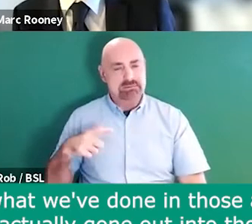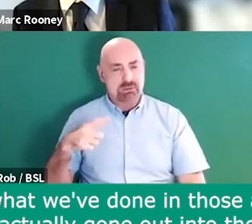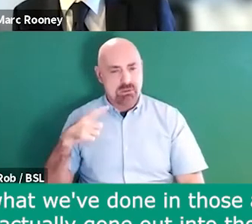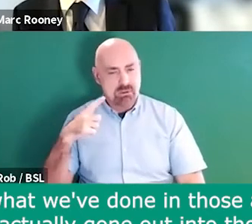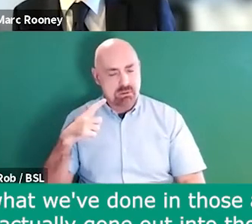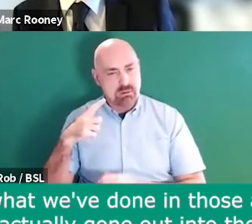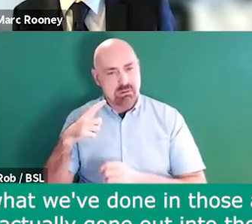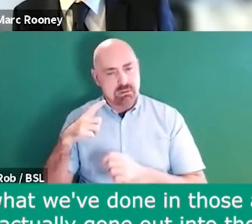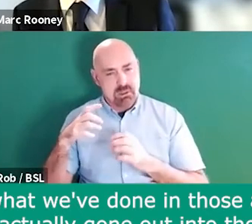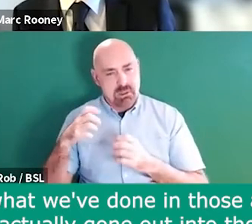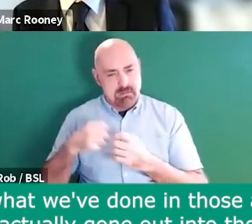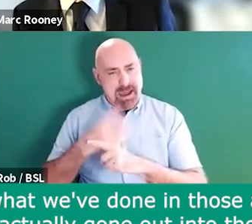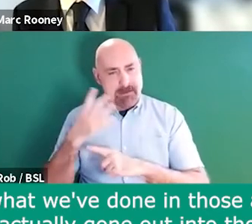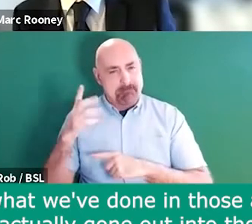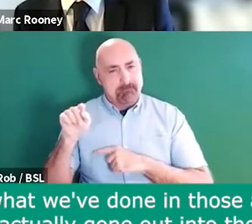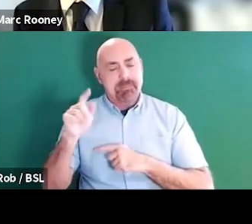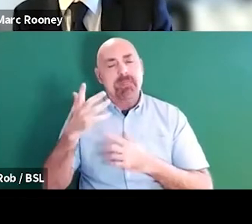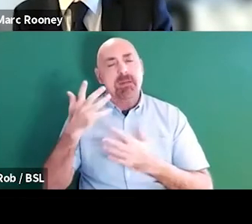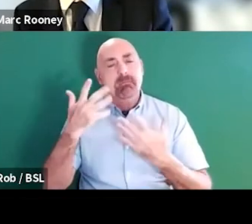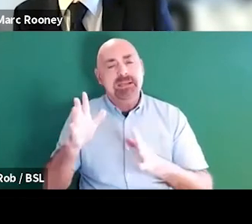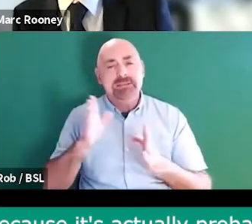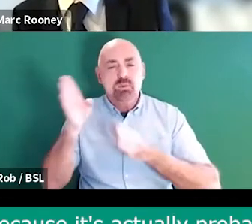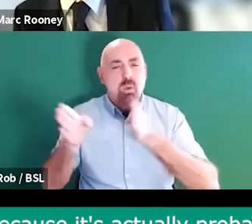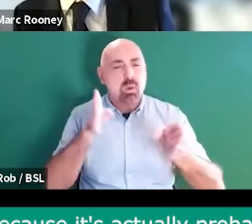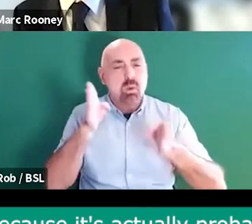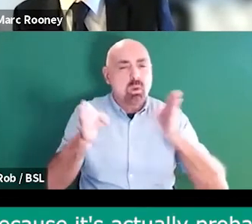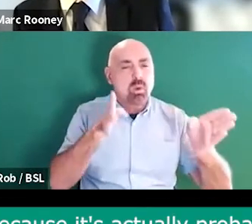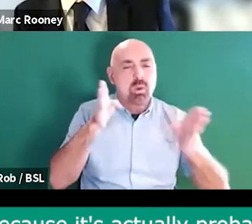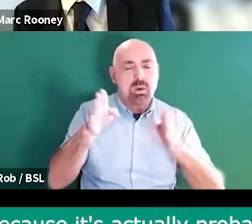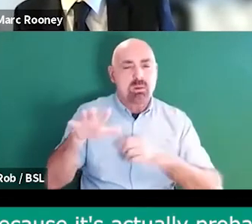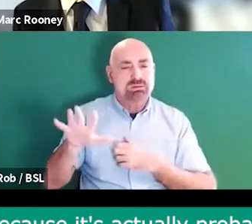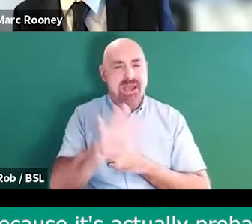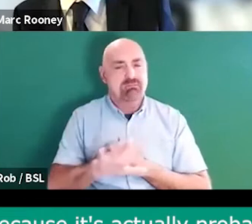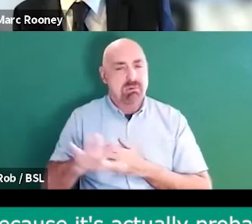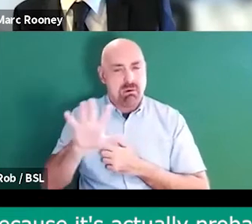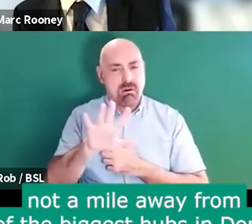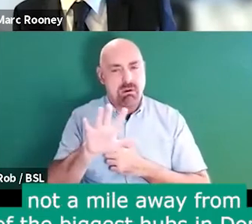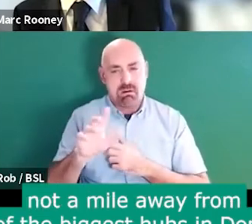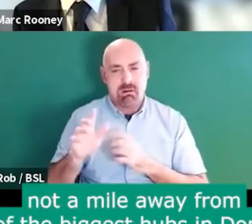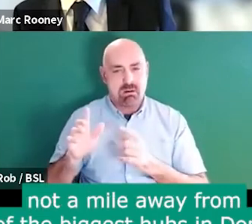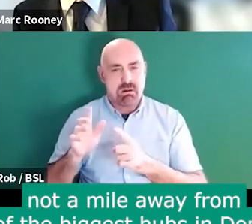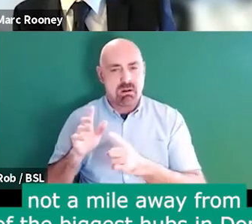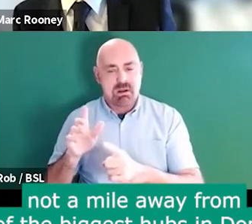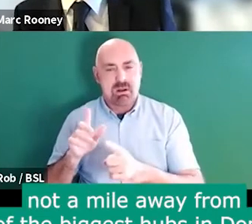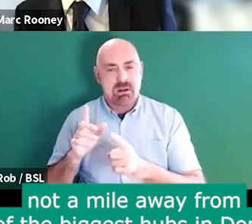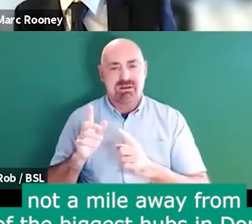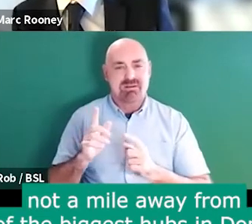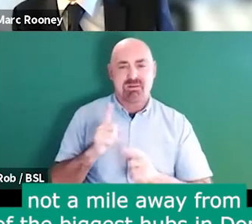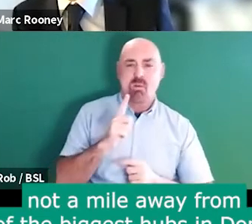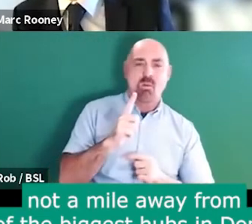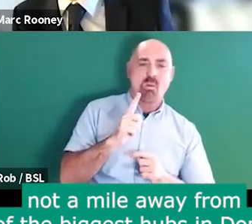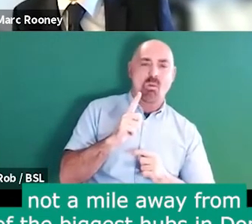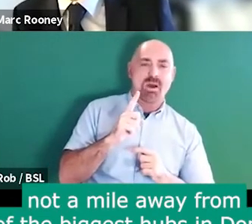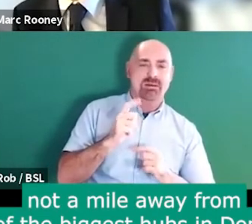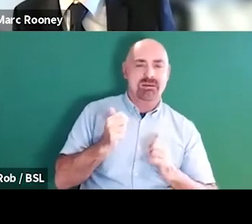is we've actually gone out into those areas, because it's actually probably not a mile away from one of the biggest